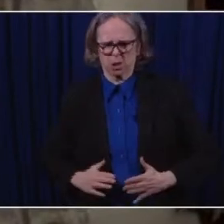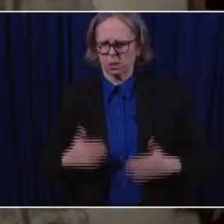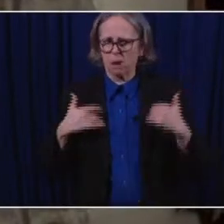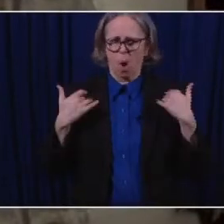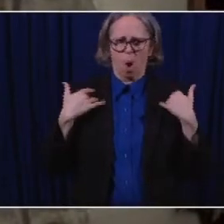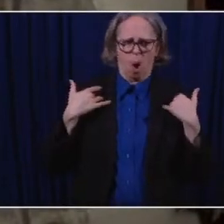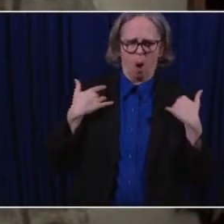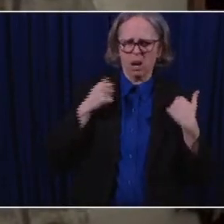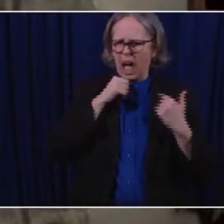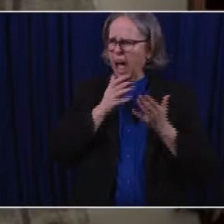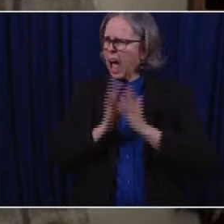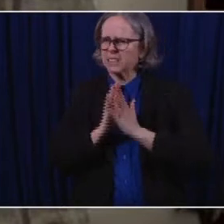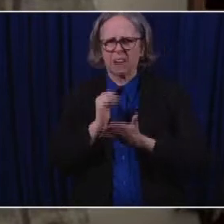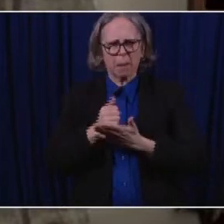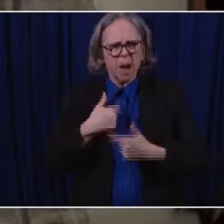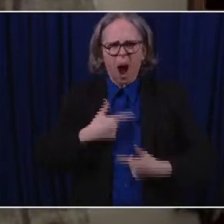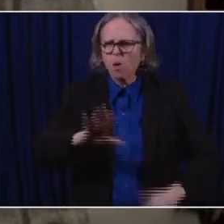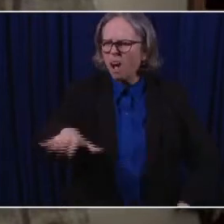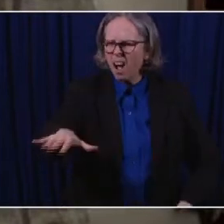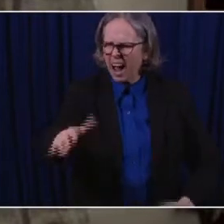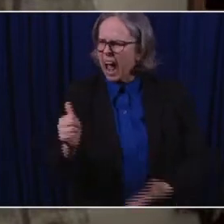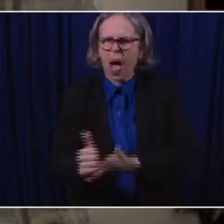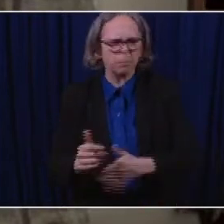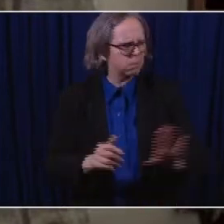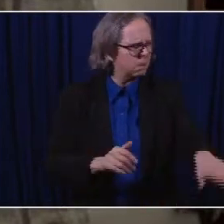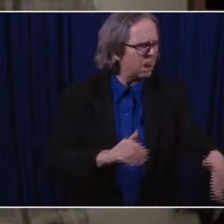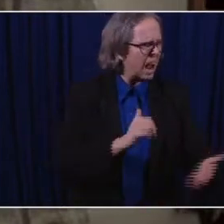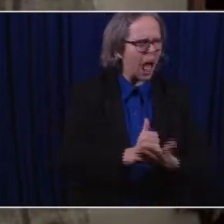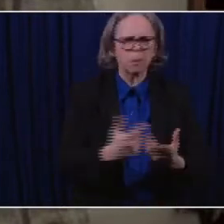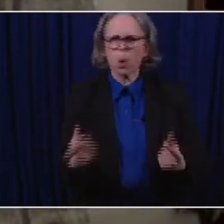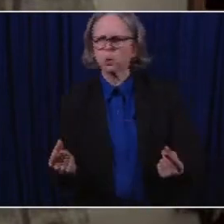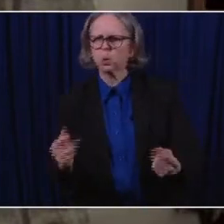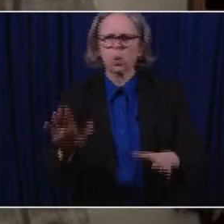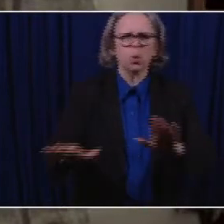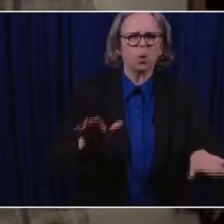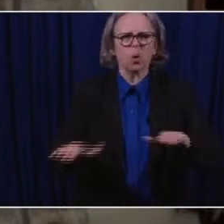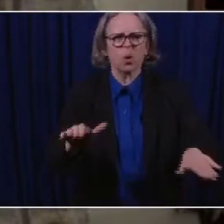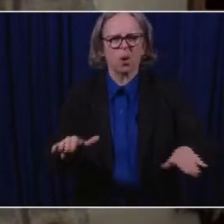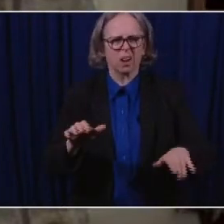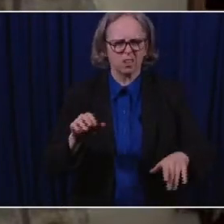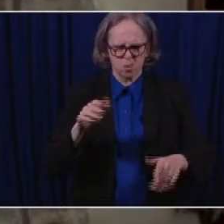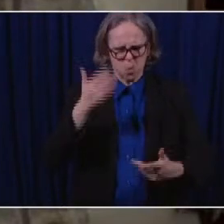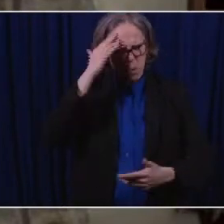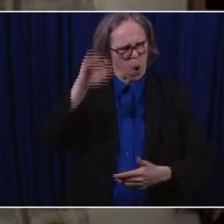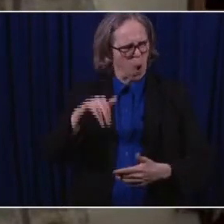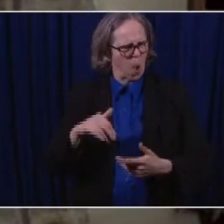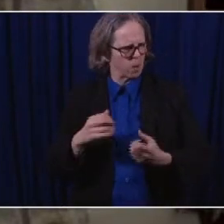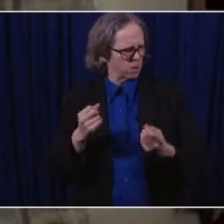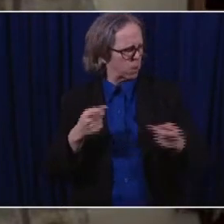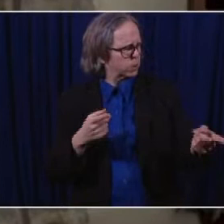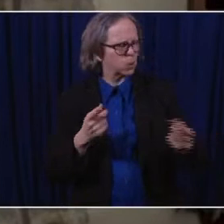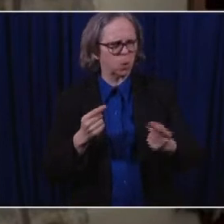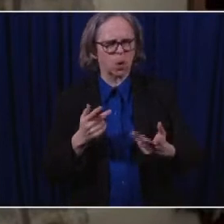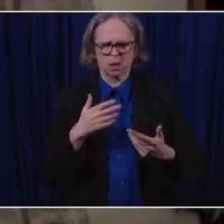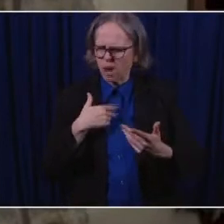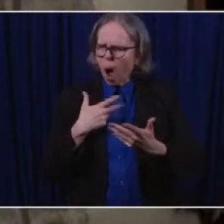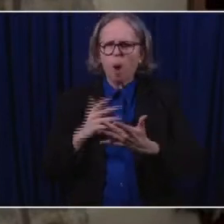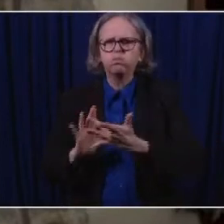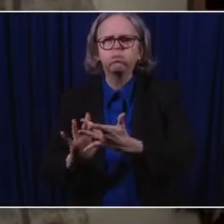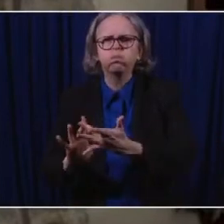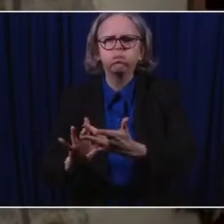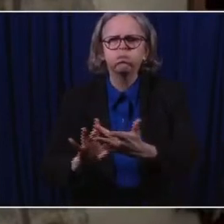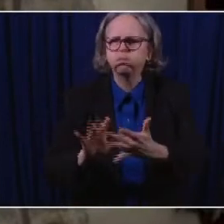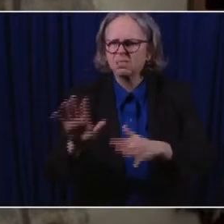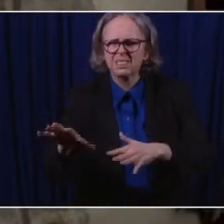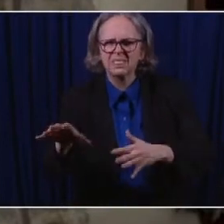issues in different forms. And we reached out to find people who are used to dealing with this type of a